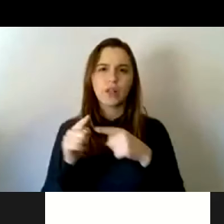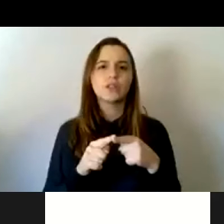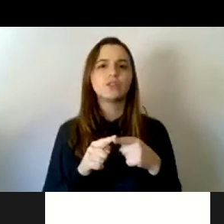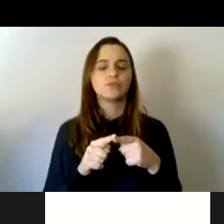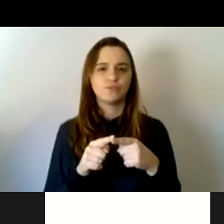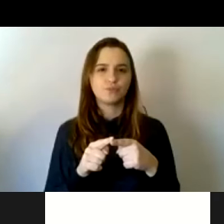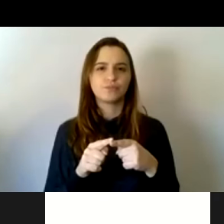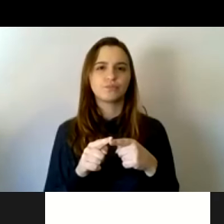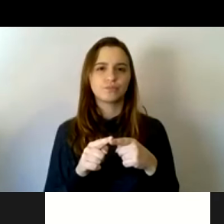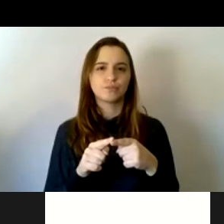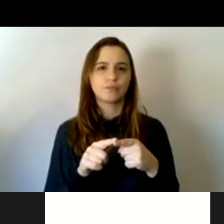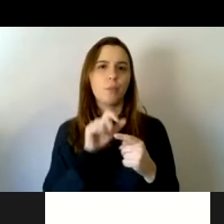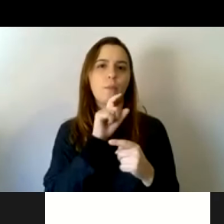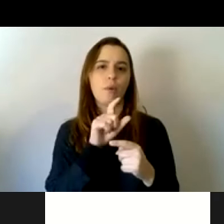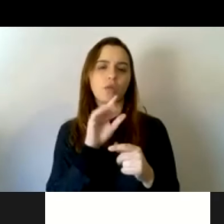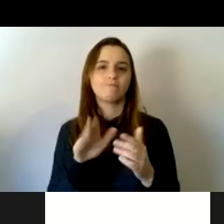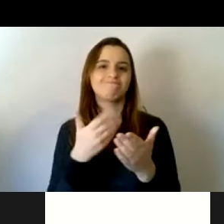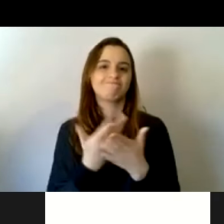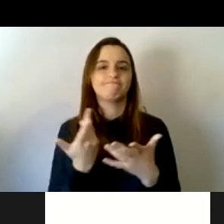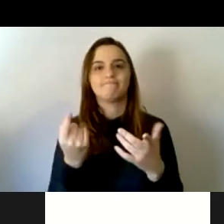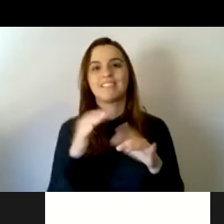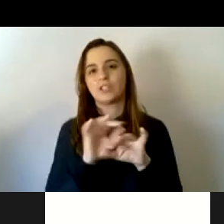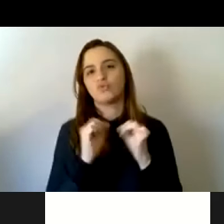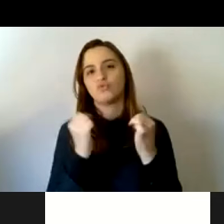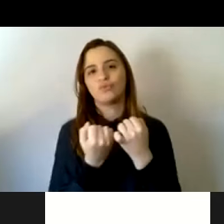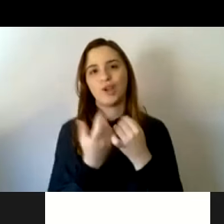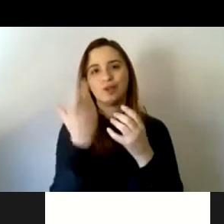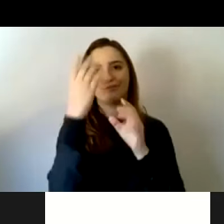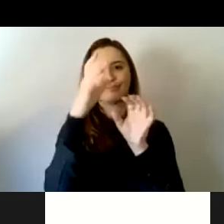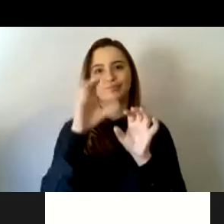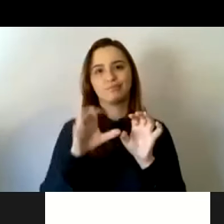can circulate through the media nowadays very easily.